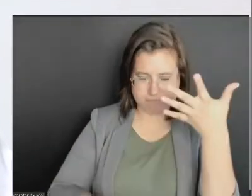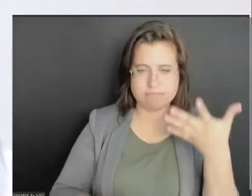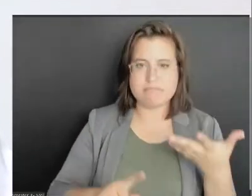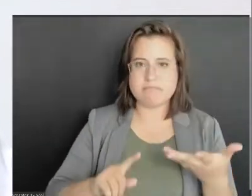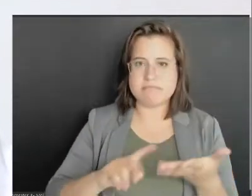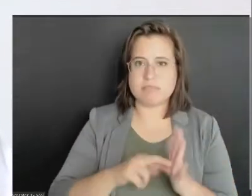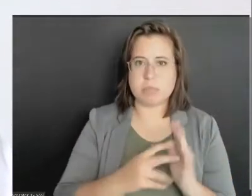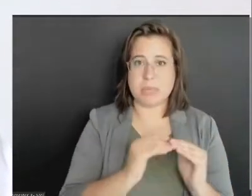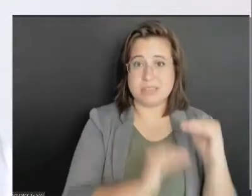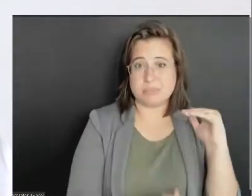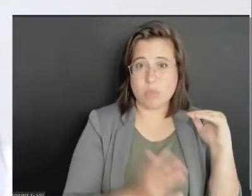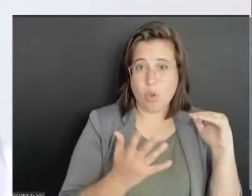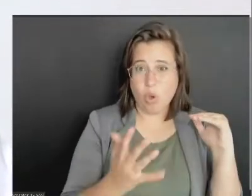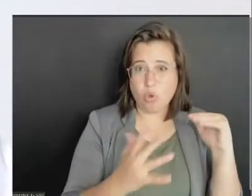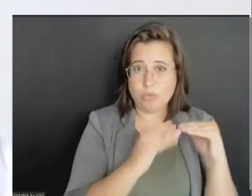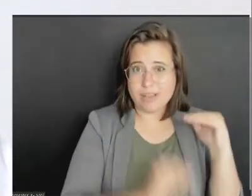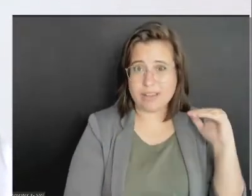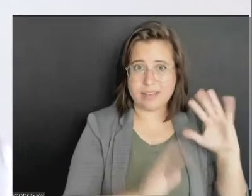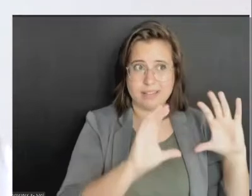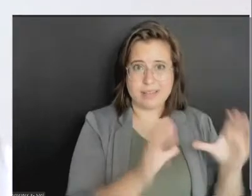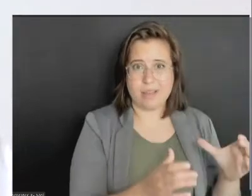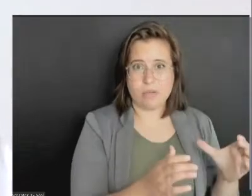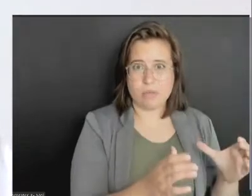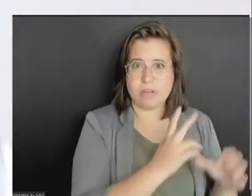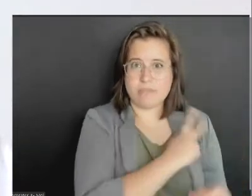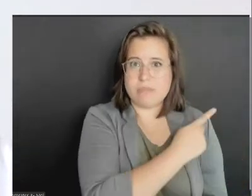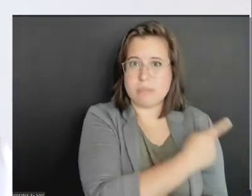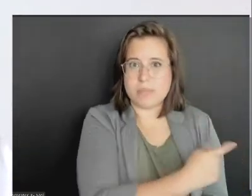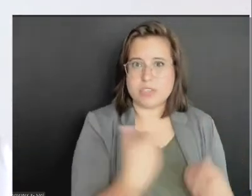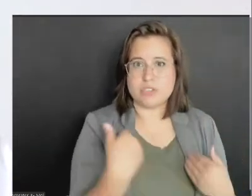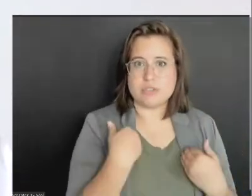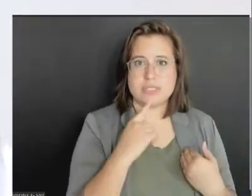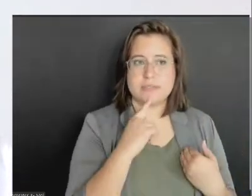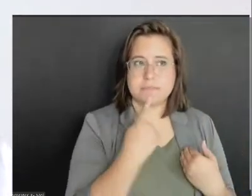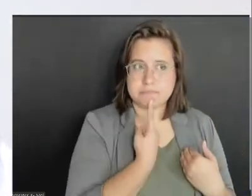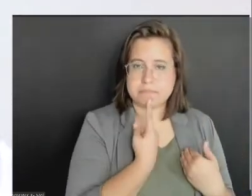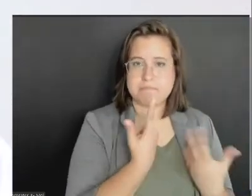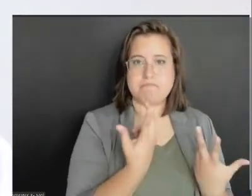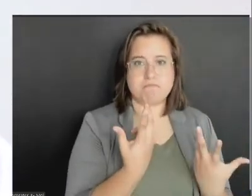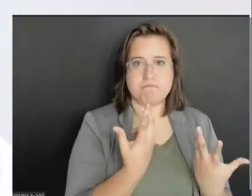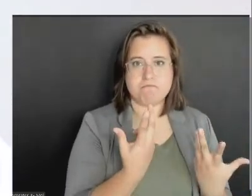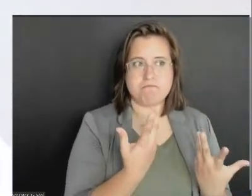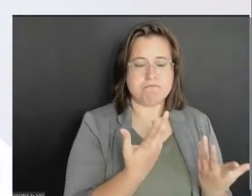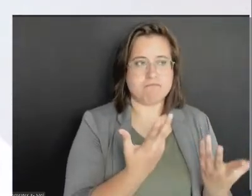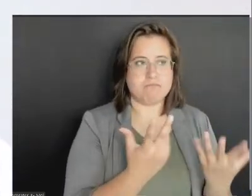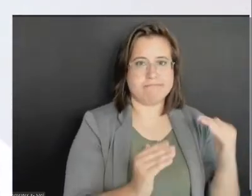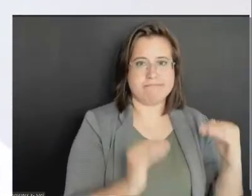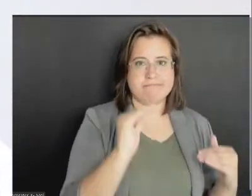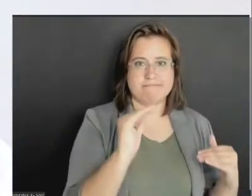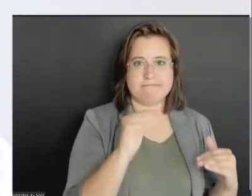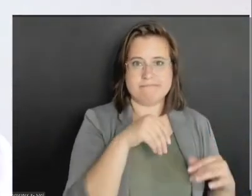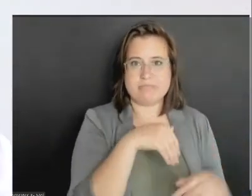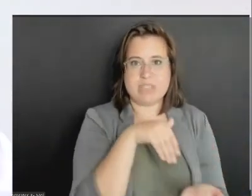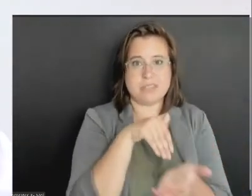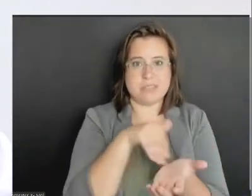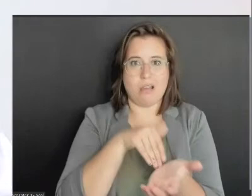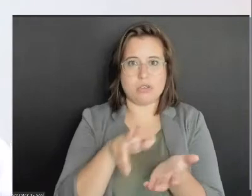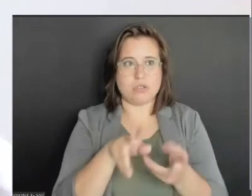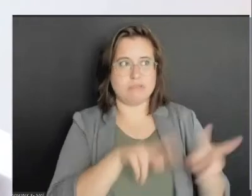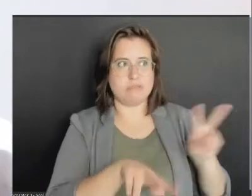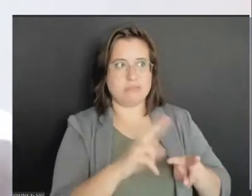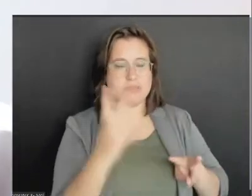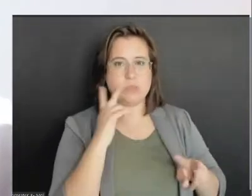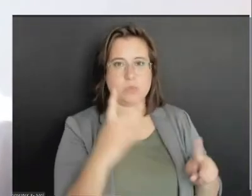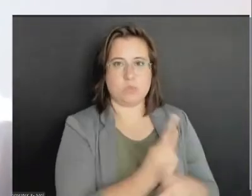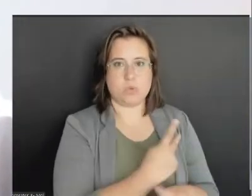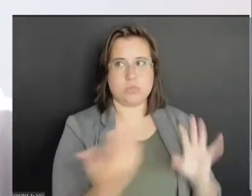a category of patients that have significant and severe disadvantage within the medical providers.